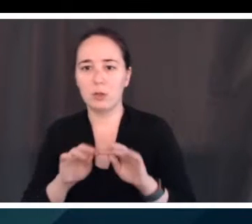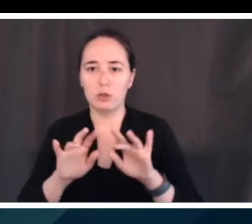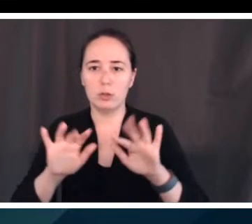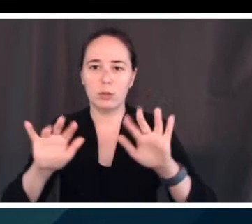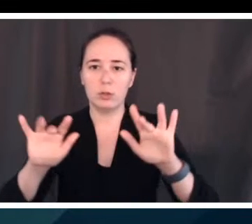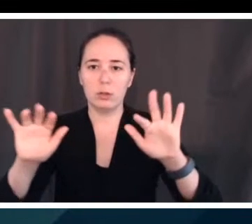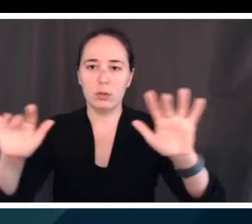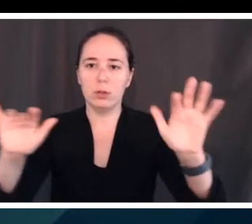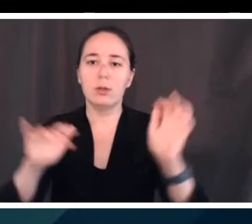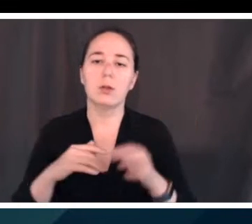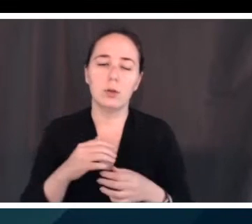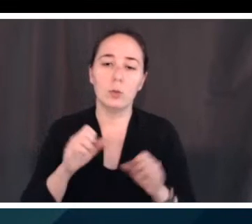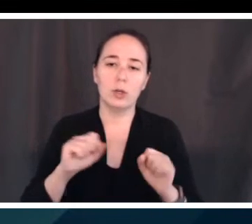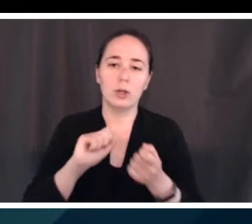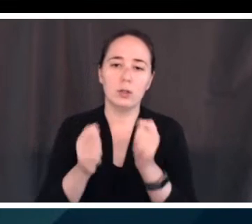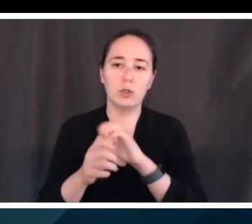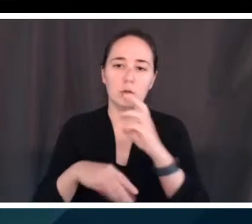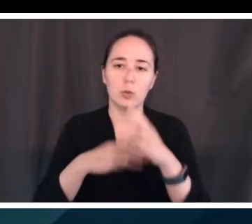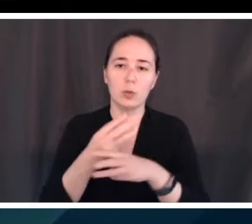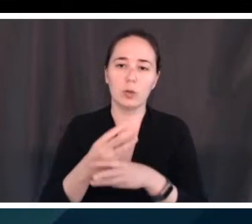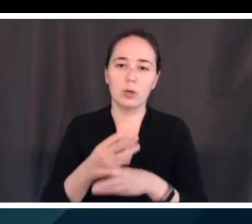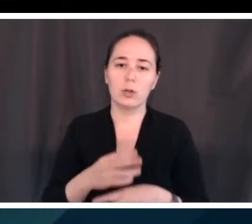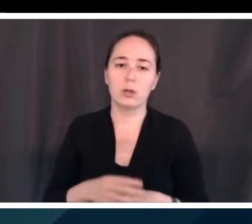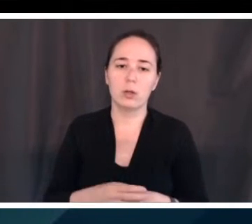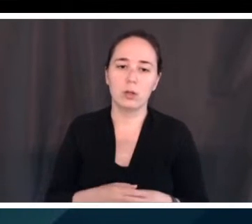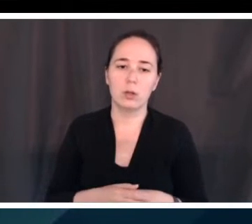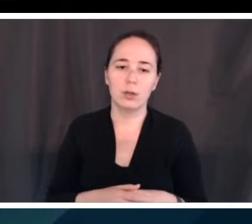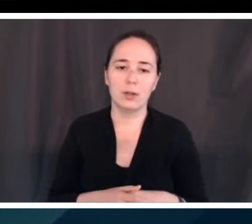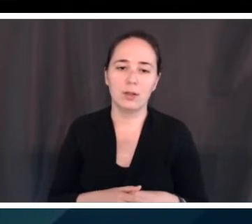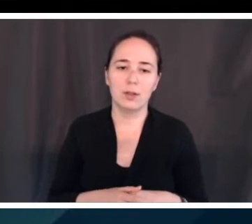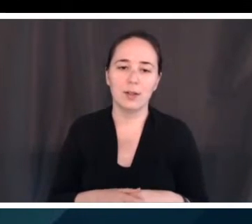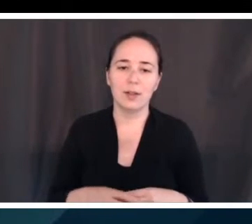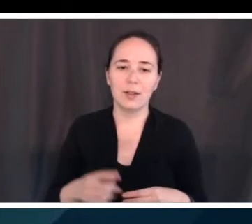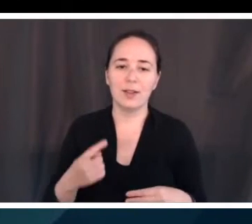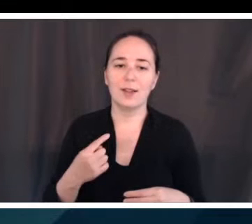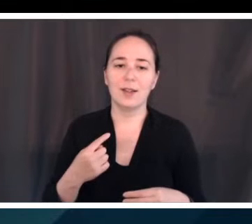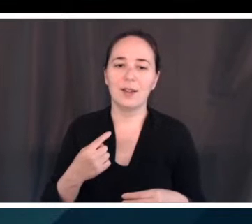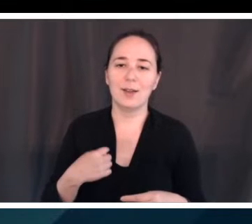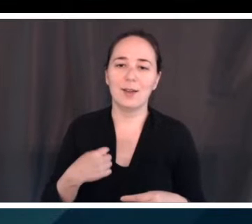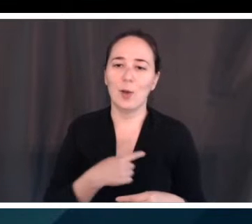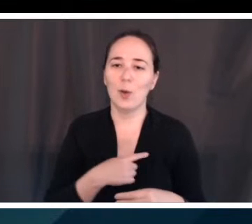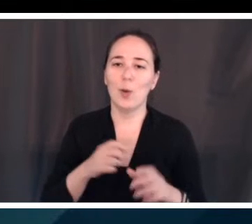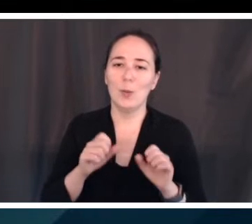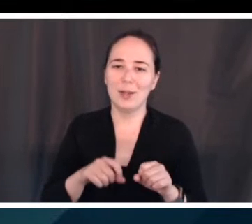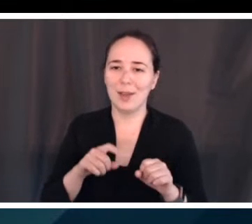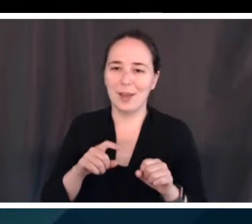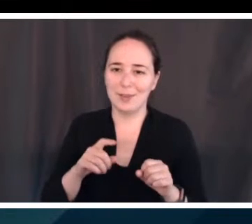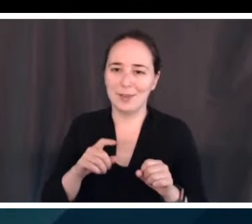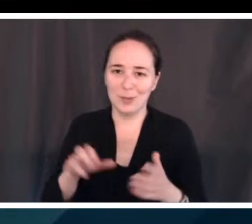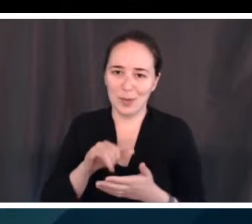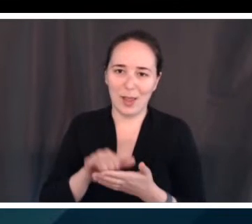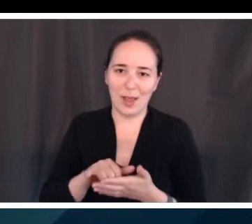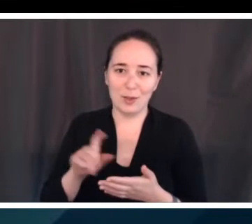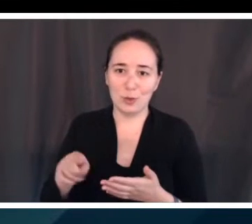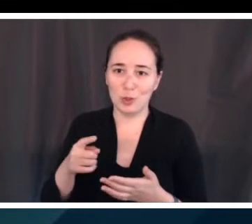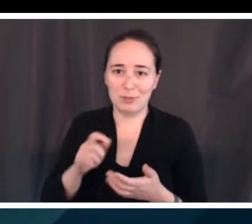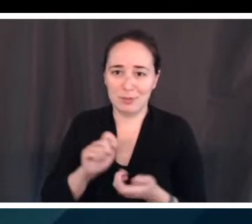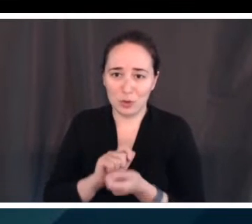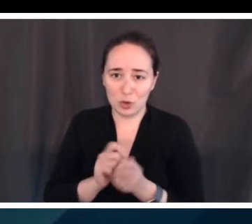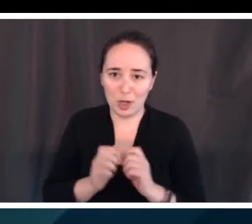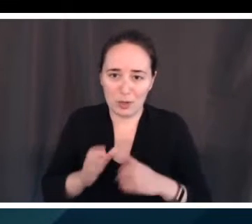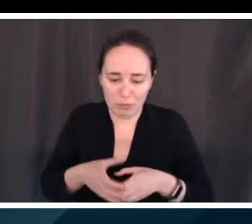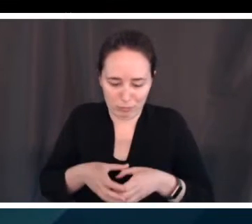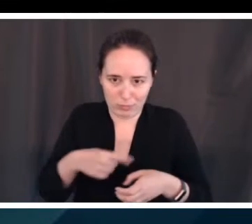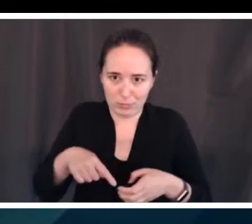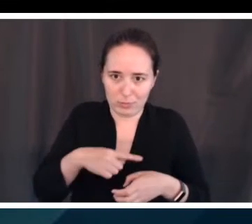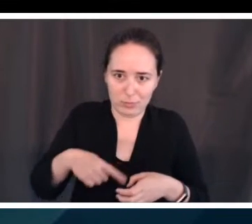all we can do as human beings. We can decorate the small corners of our world in